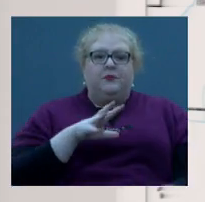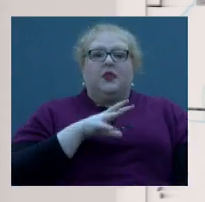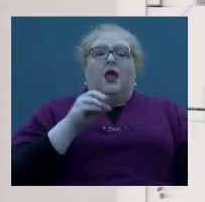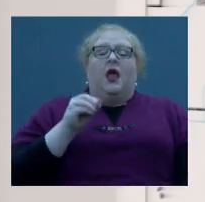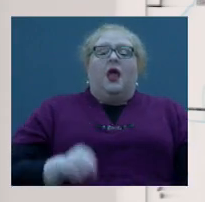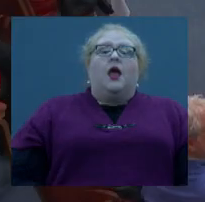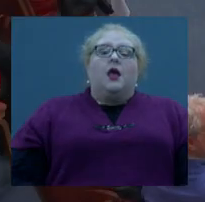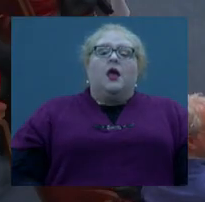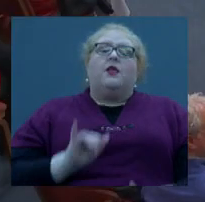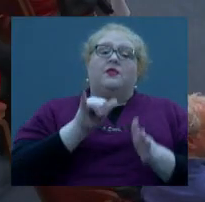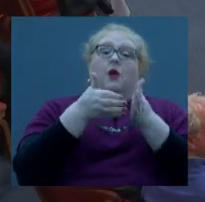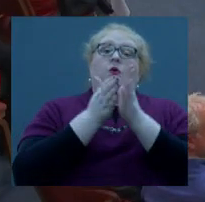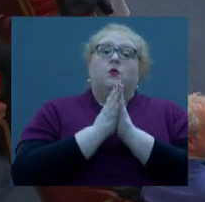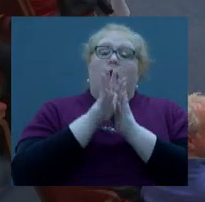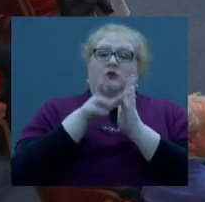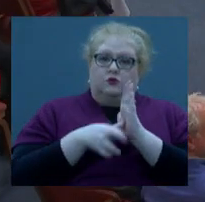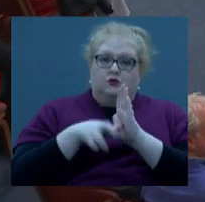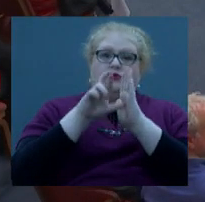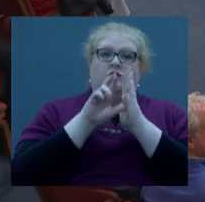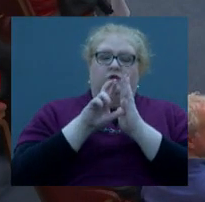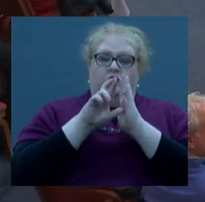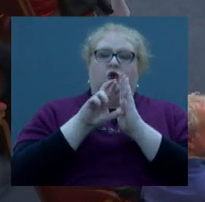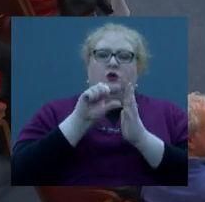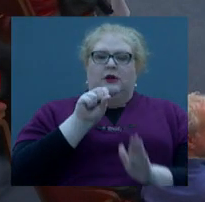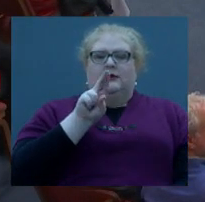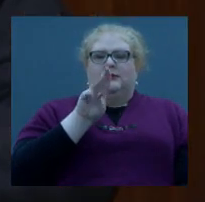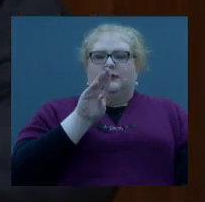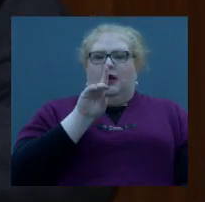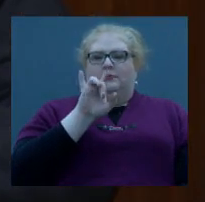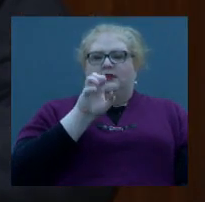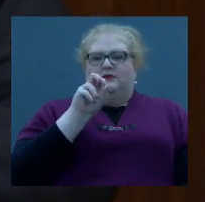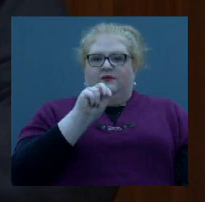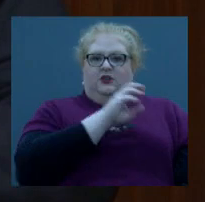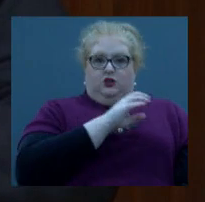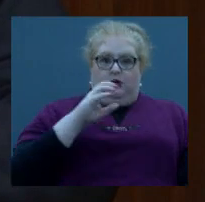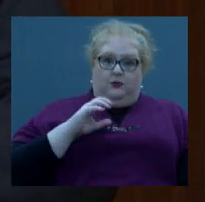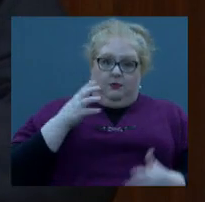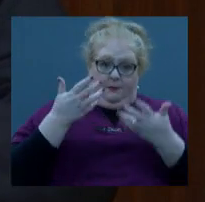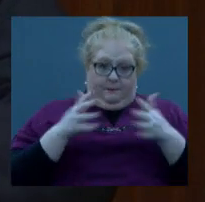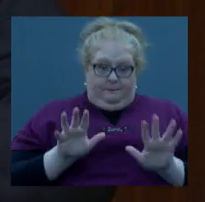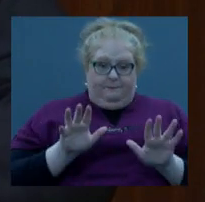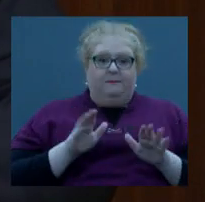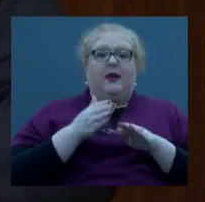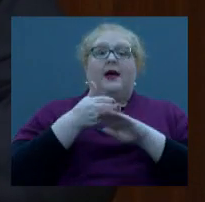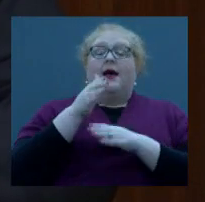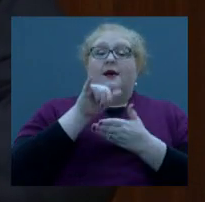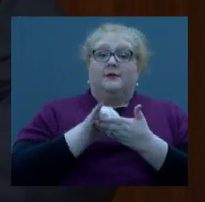This request was reviewed at the subdivision committee. After that, the